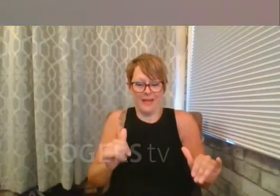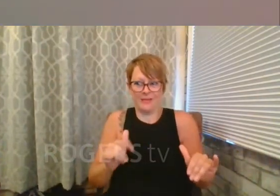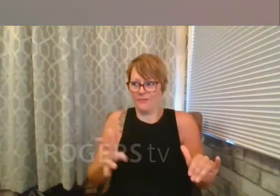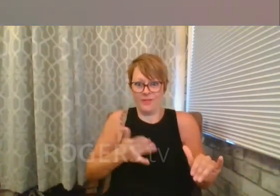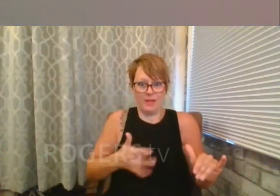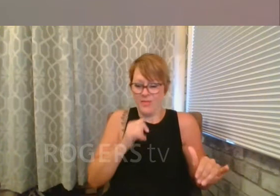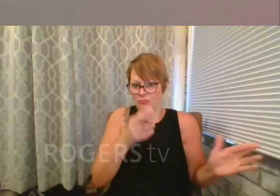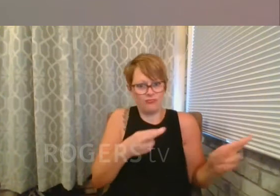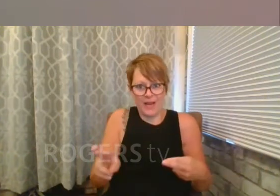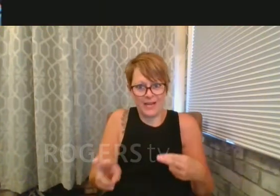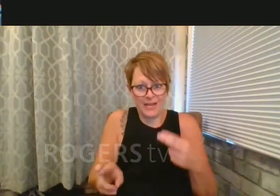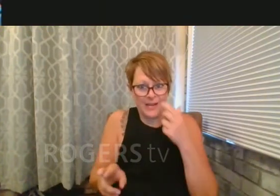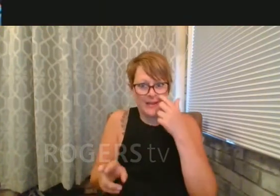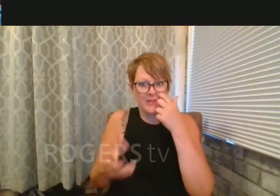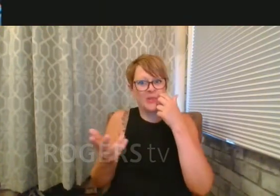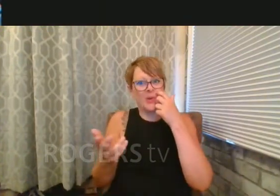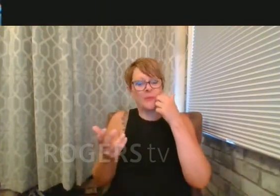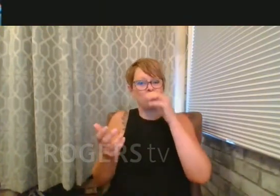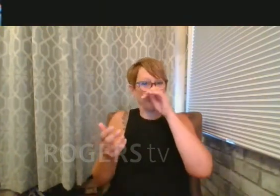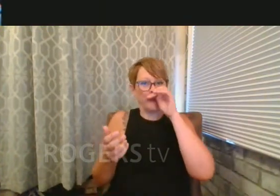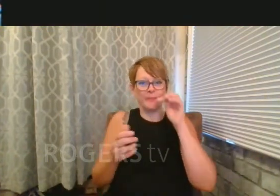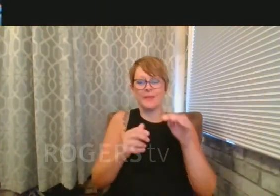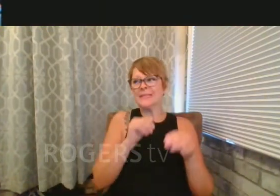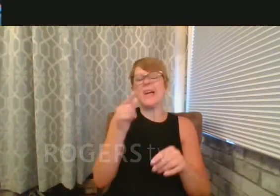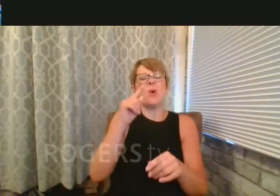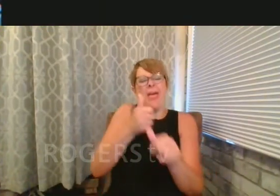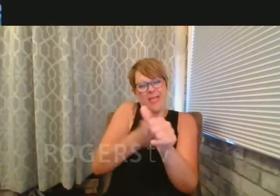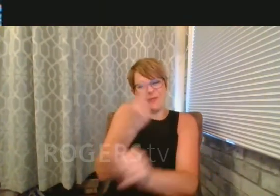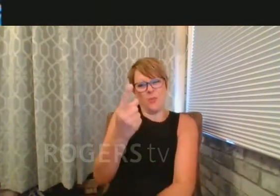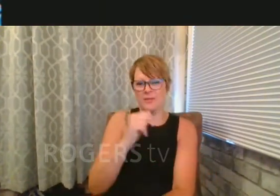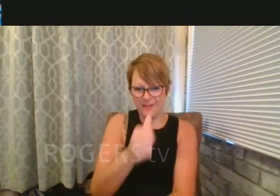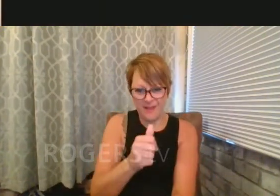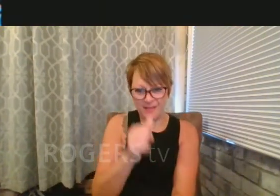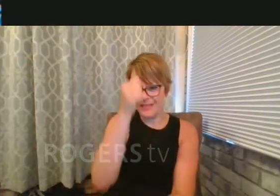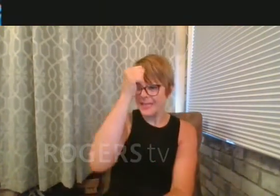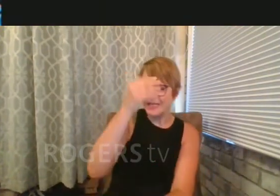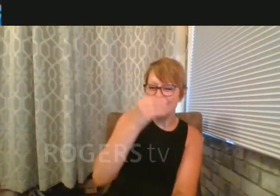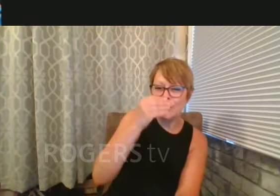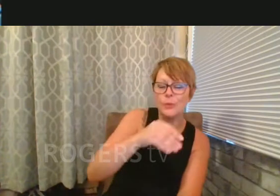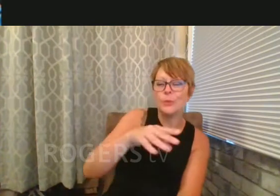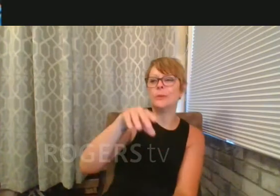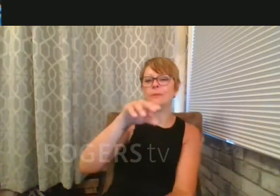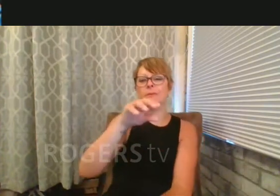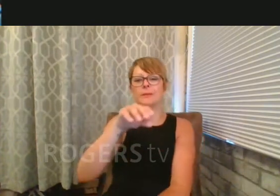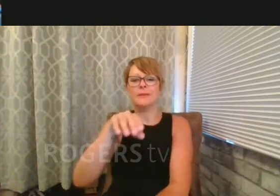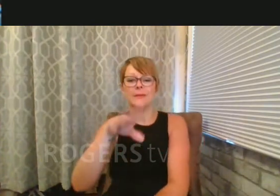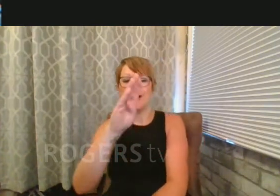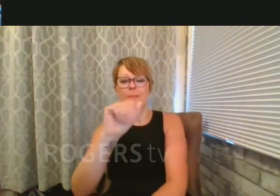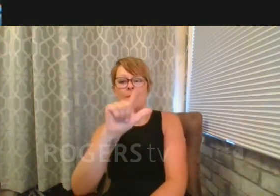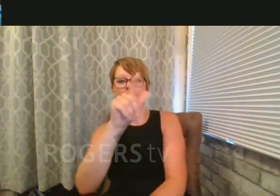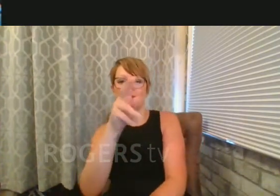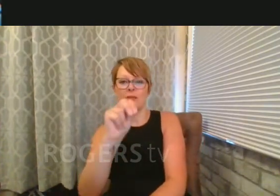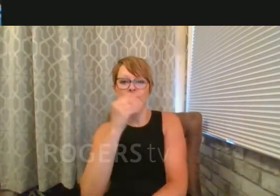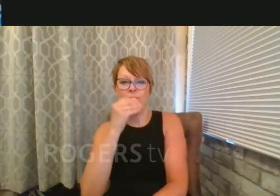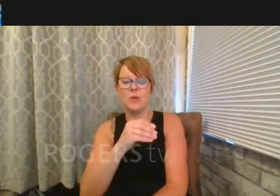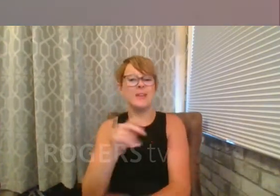So this is not for everyone, not Indian food, Balkan food, or any experience. Bungee jumping is not for